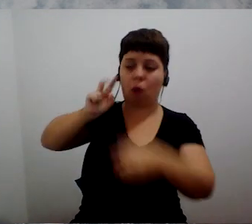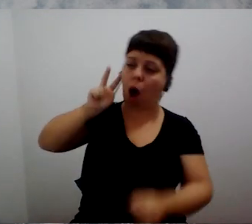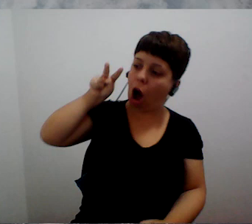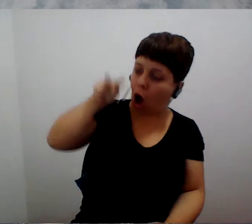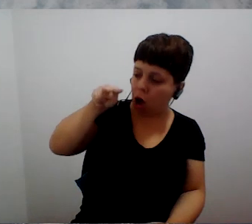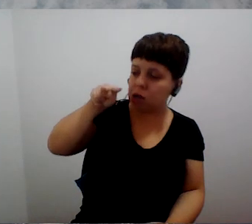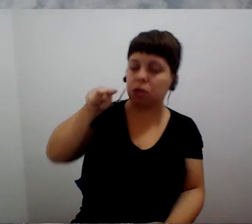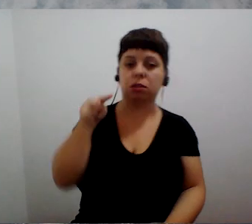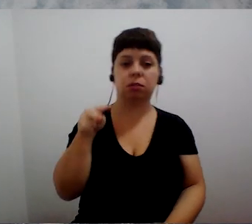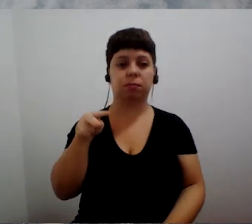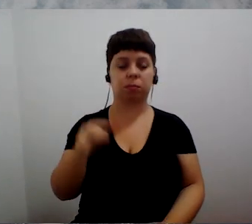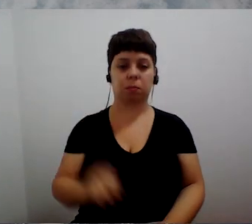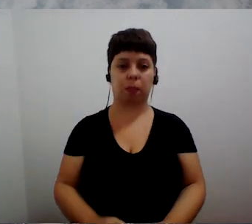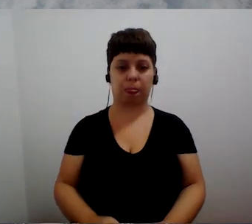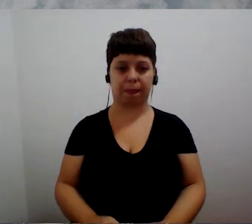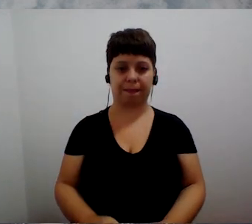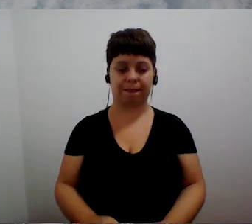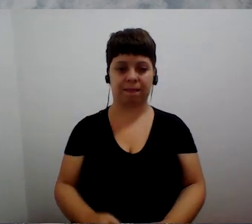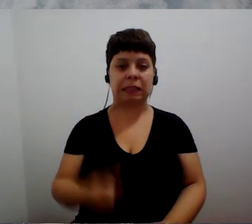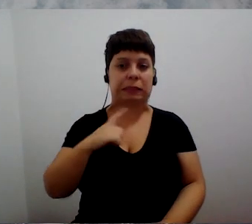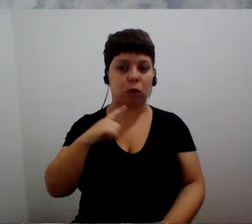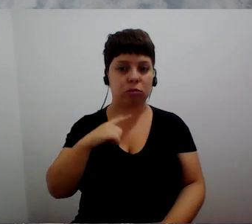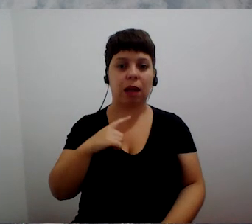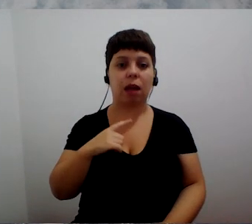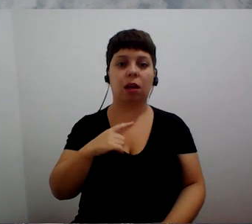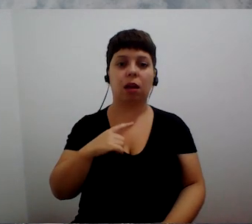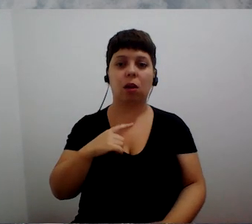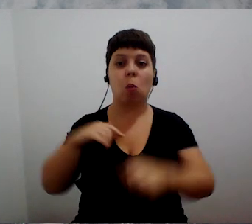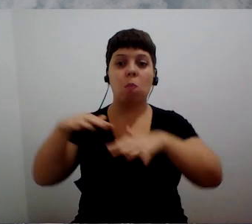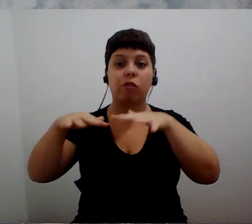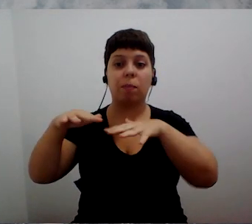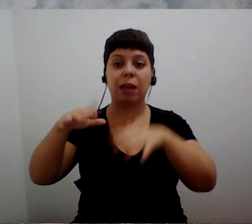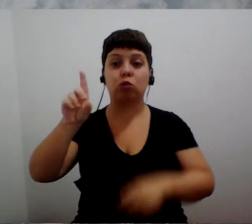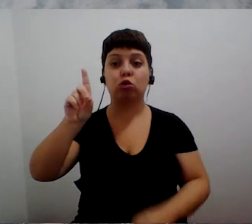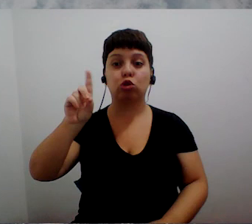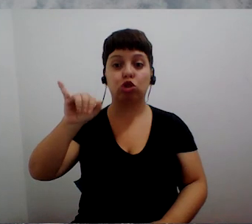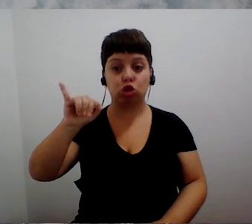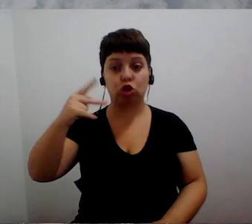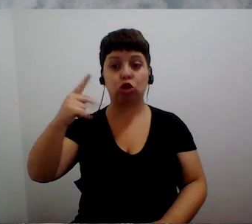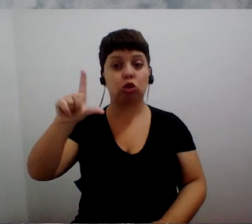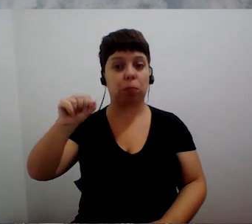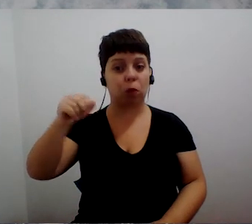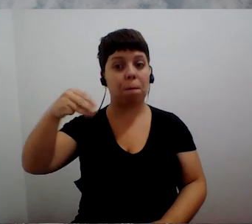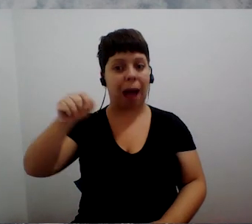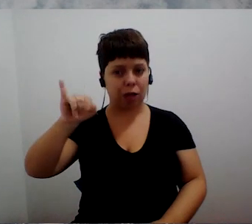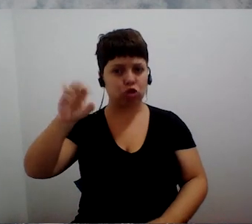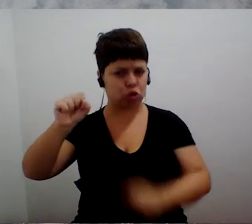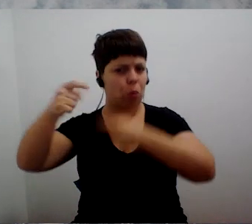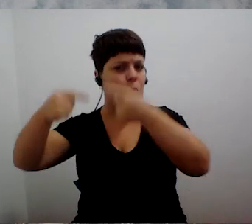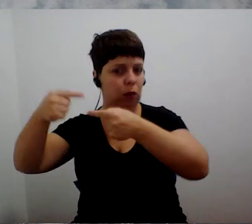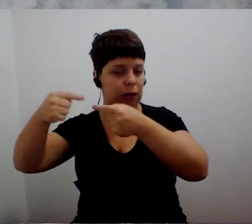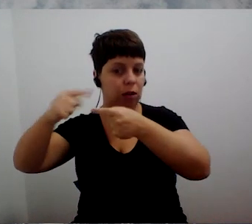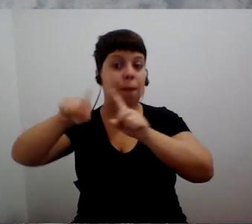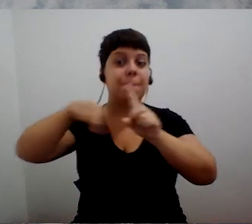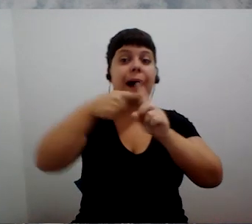from outside, it's not only diplomatic movement in the Nordic